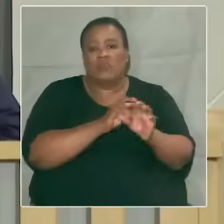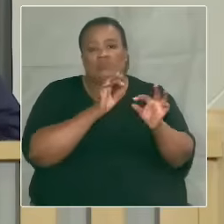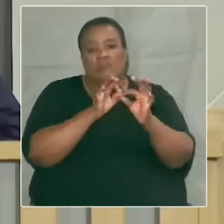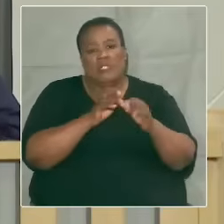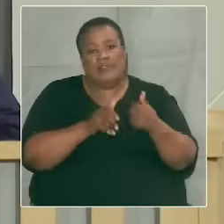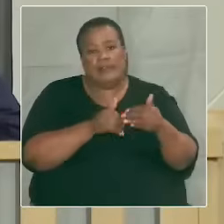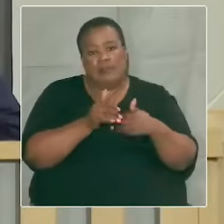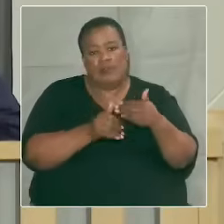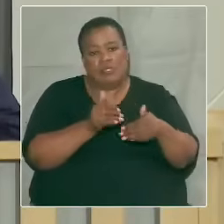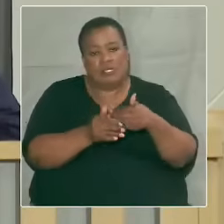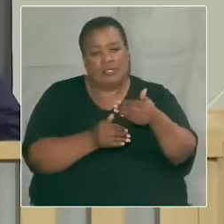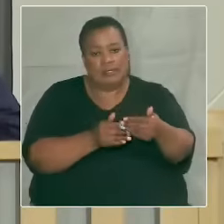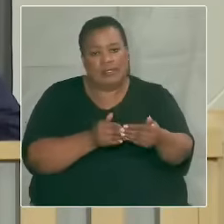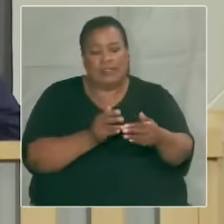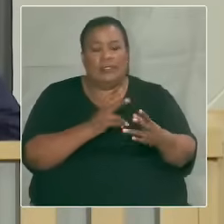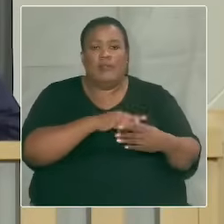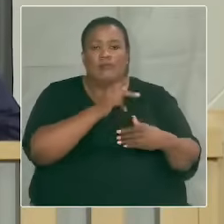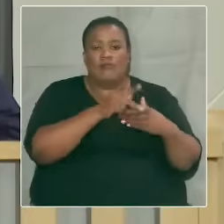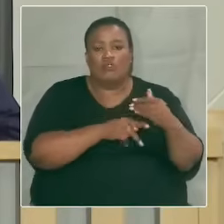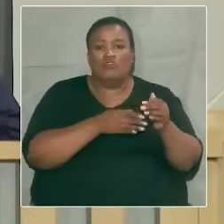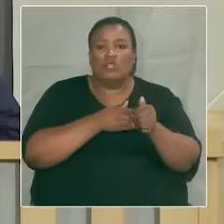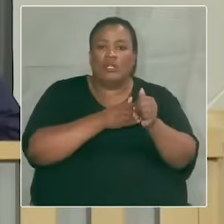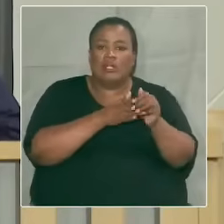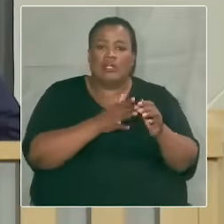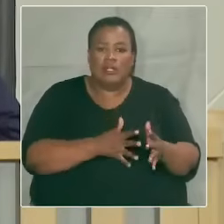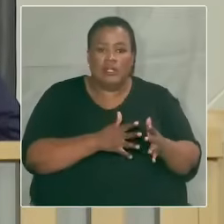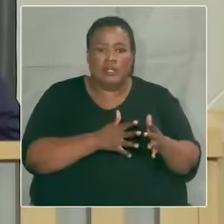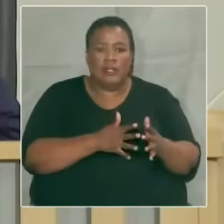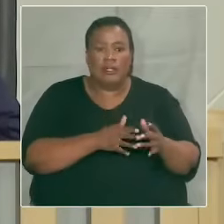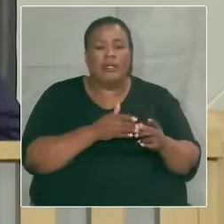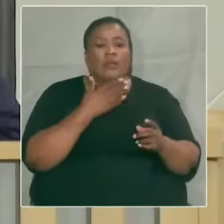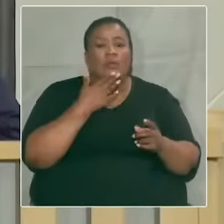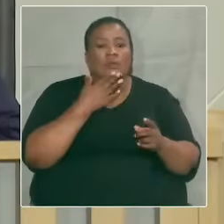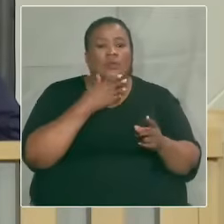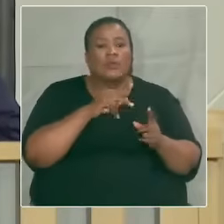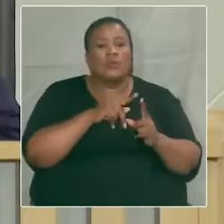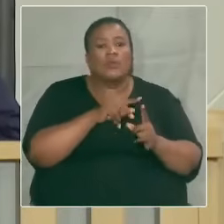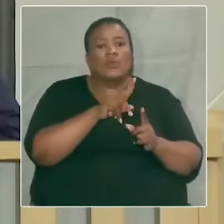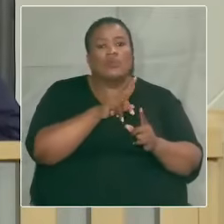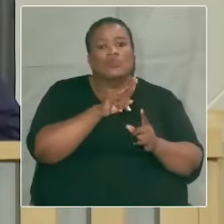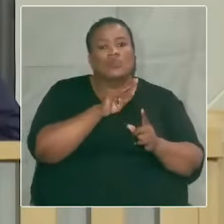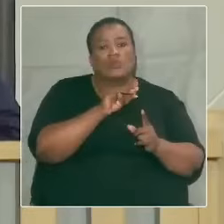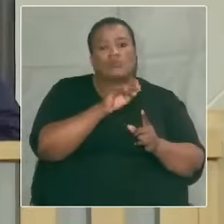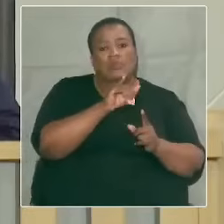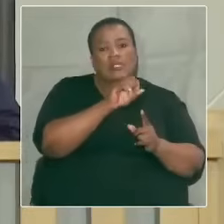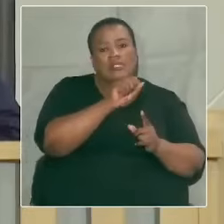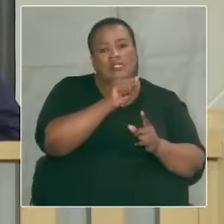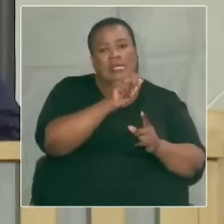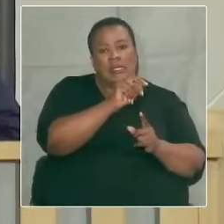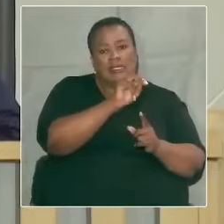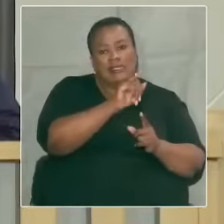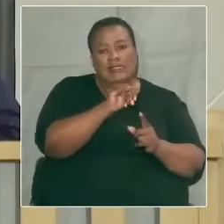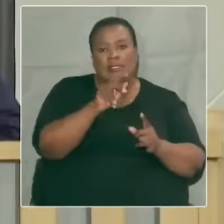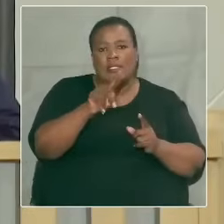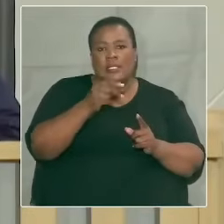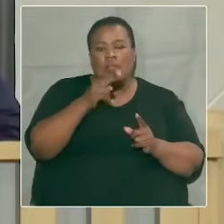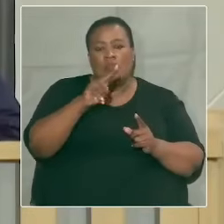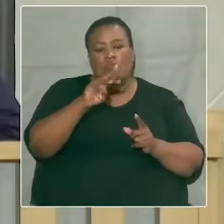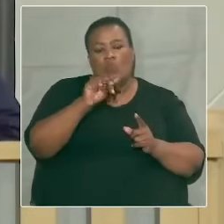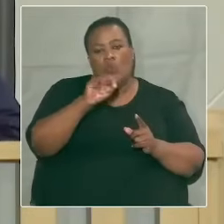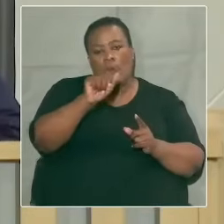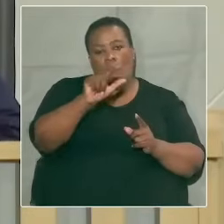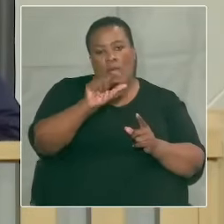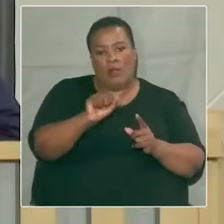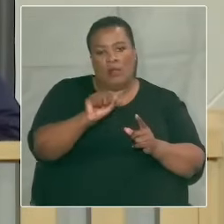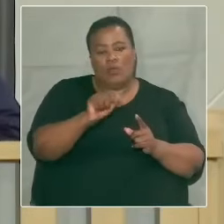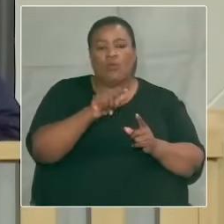leader, Lieutenant General Dumisani Kumalo, would prepare an information note which